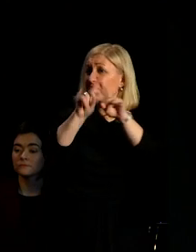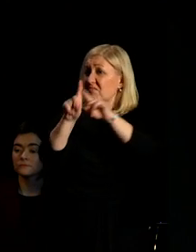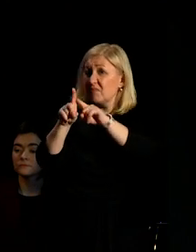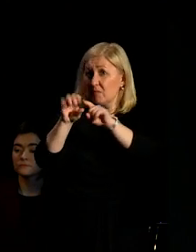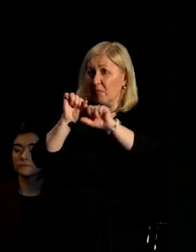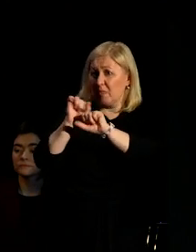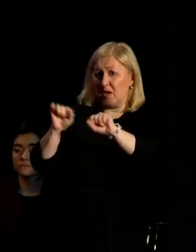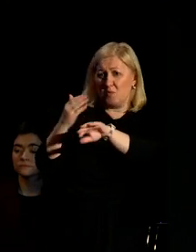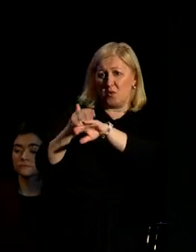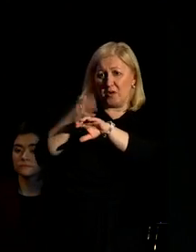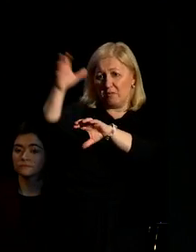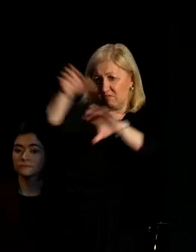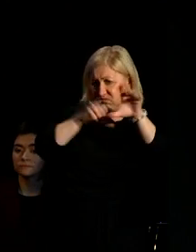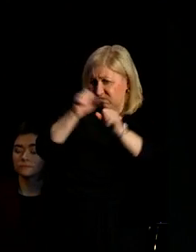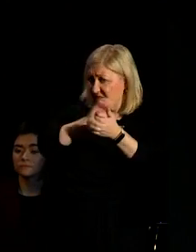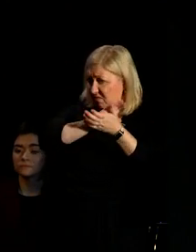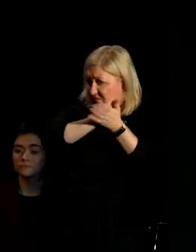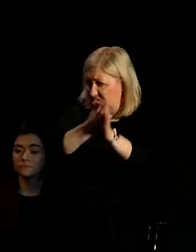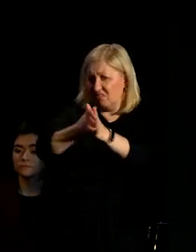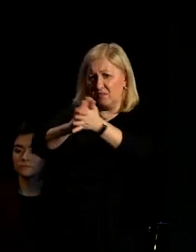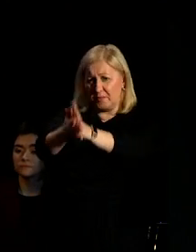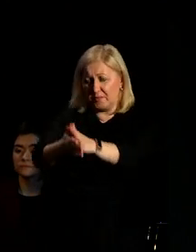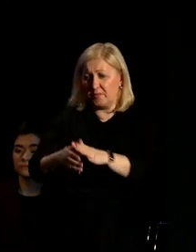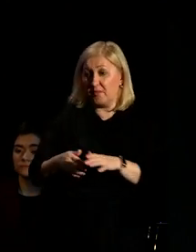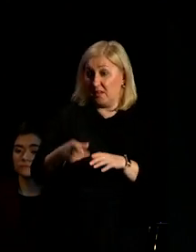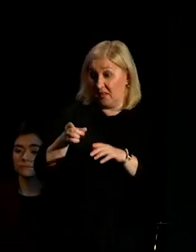of art owned by Jewish people